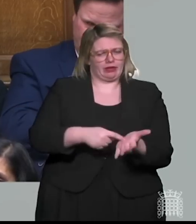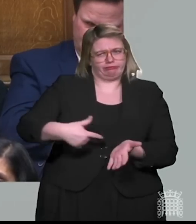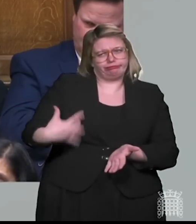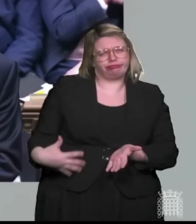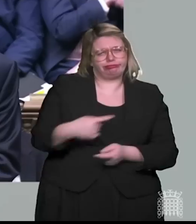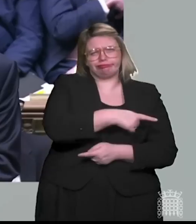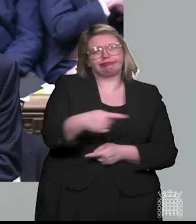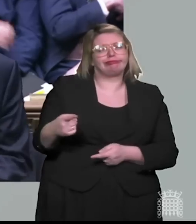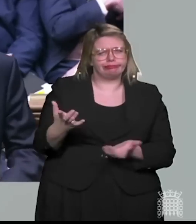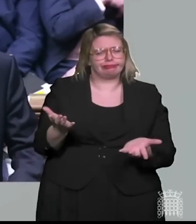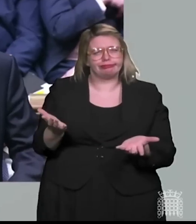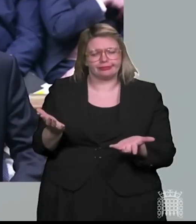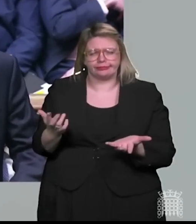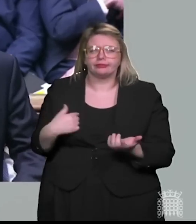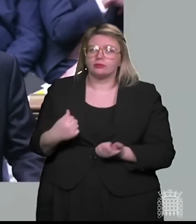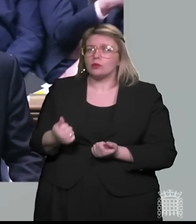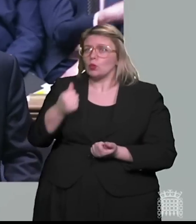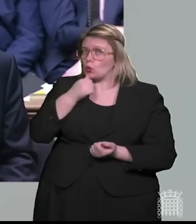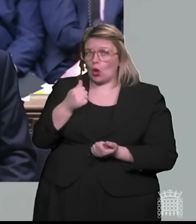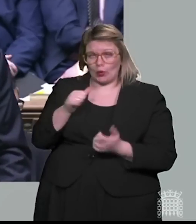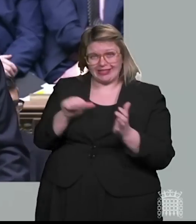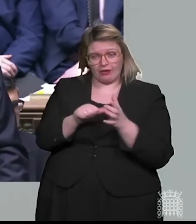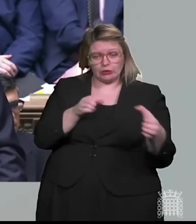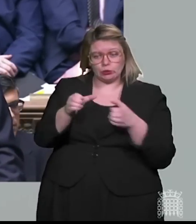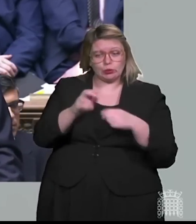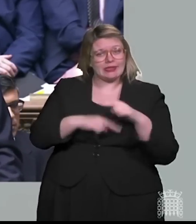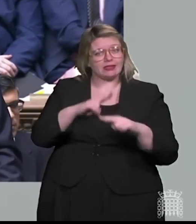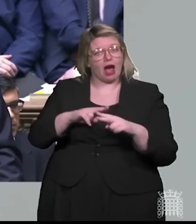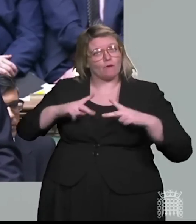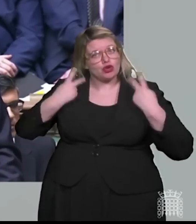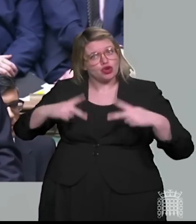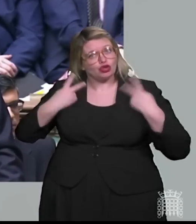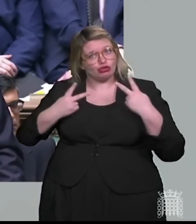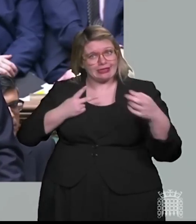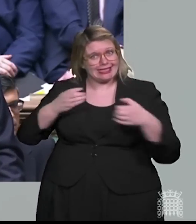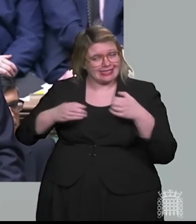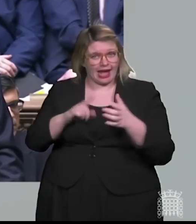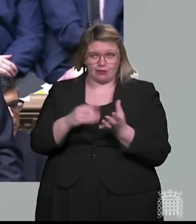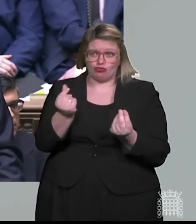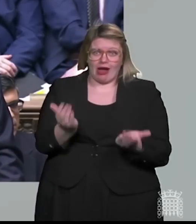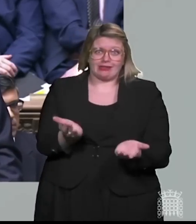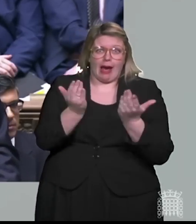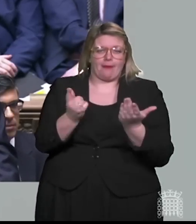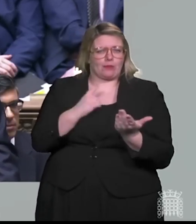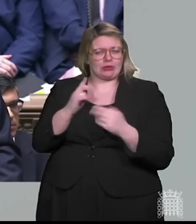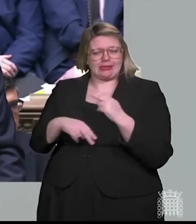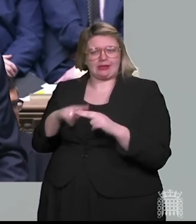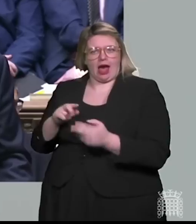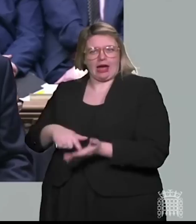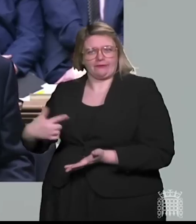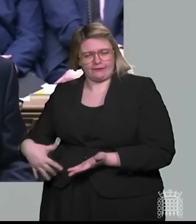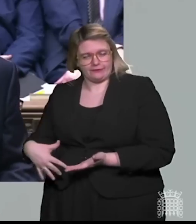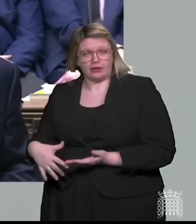facing the sector. We know this is making it hard to hire staff and raising prices for parents, with around 2/3 of